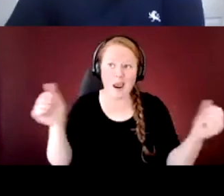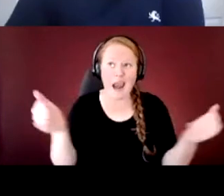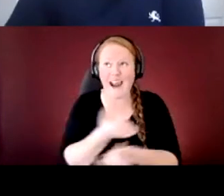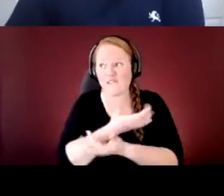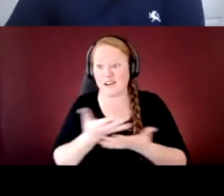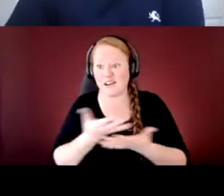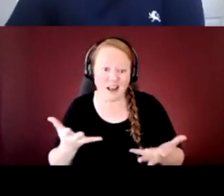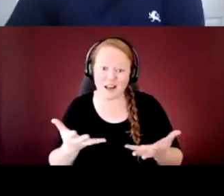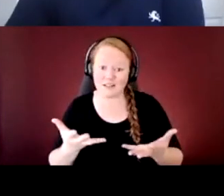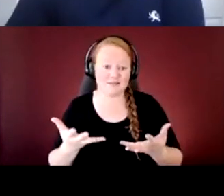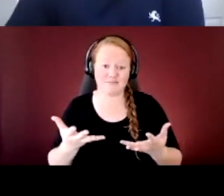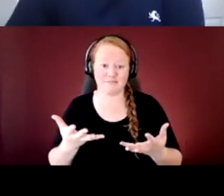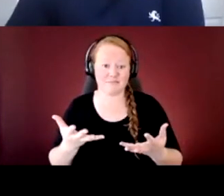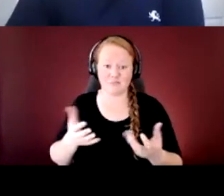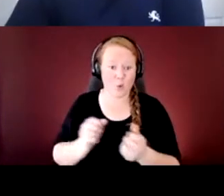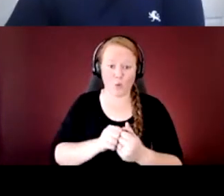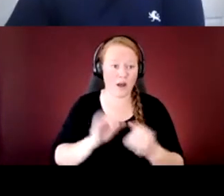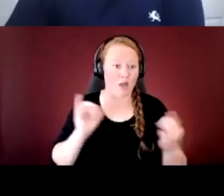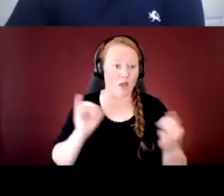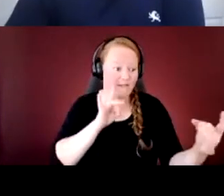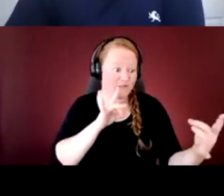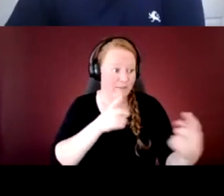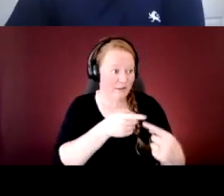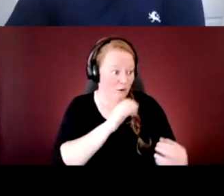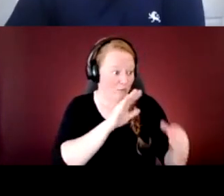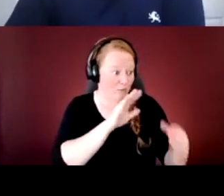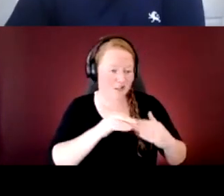with the input that we received from the community. So